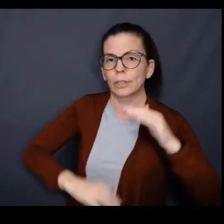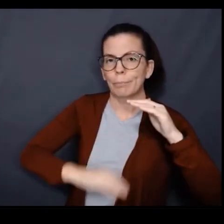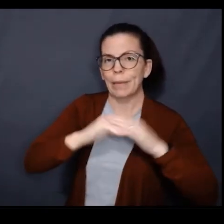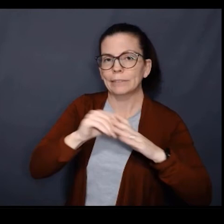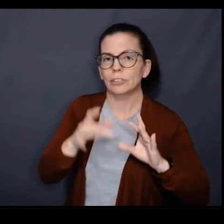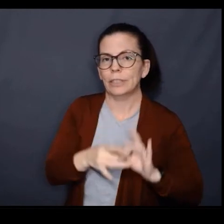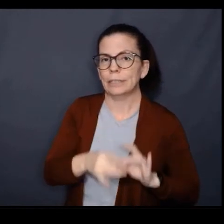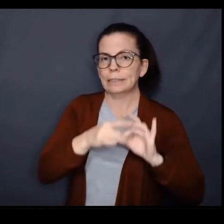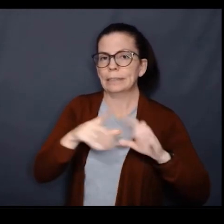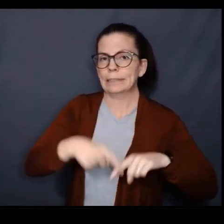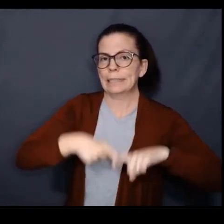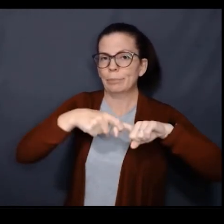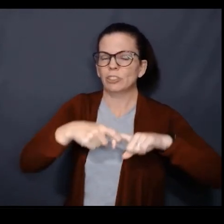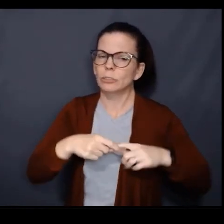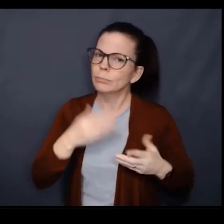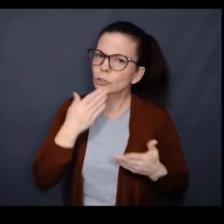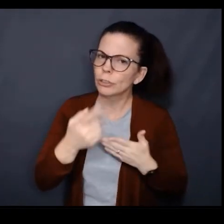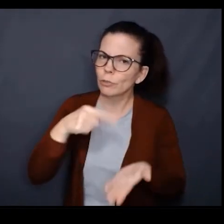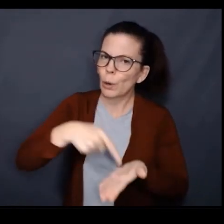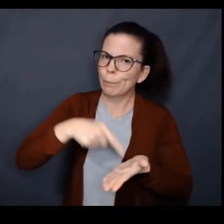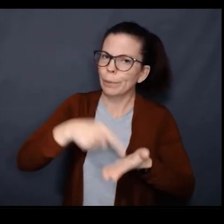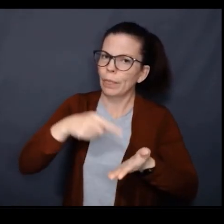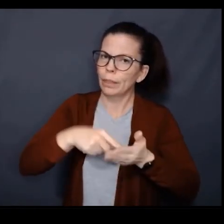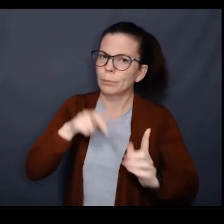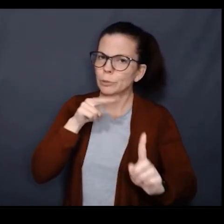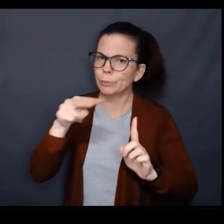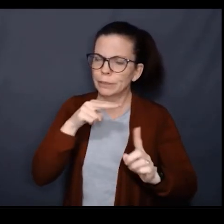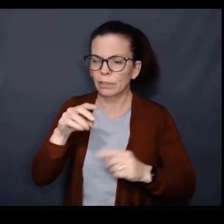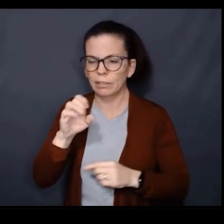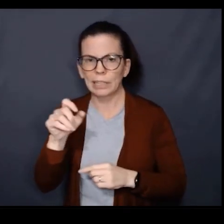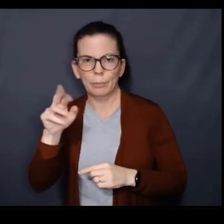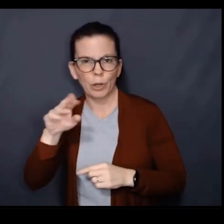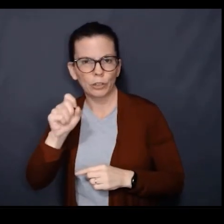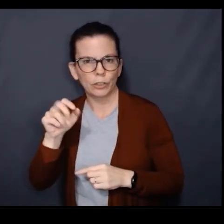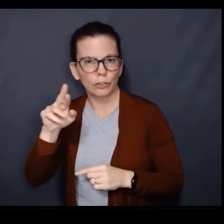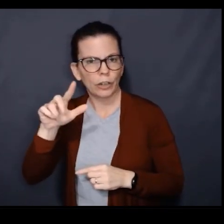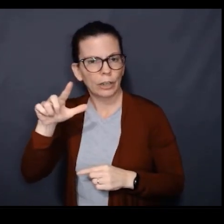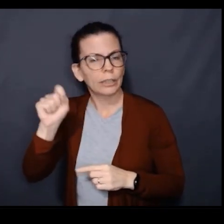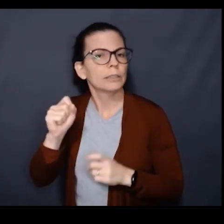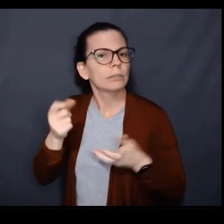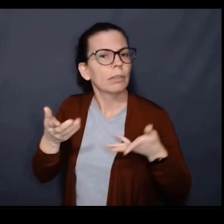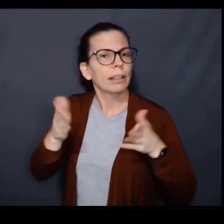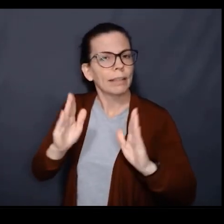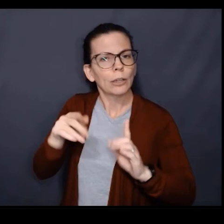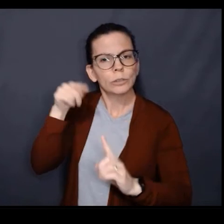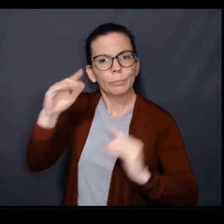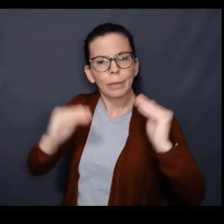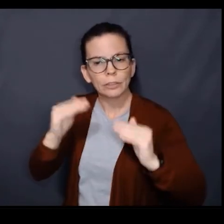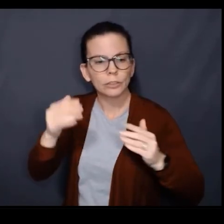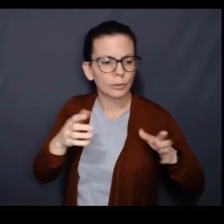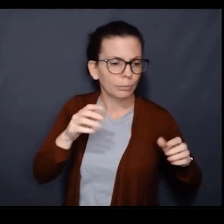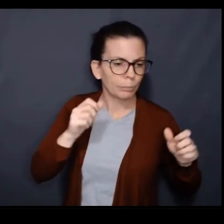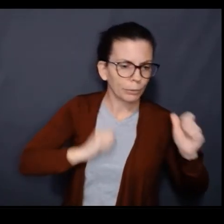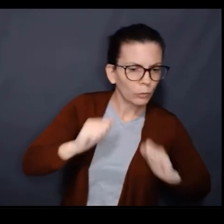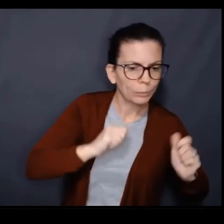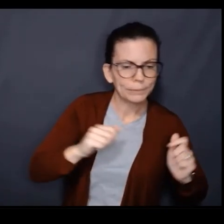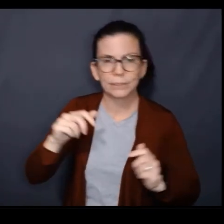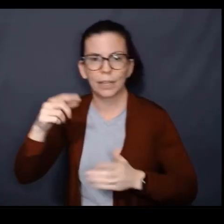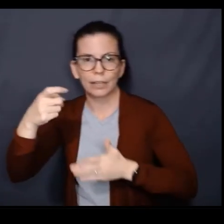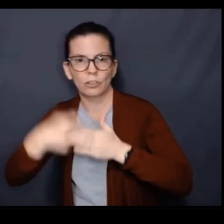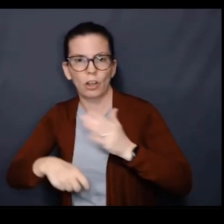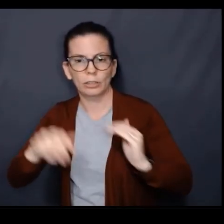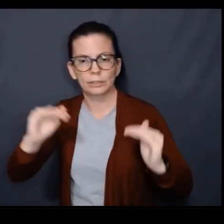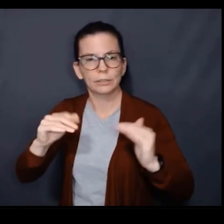When you stop your application, the capacity is decommissioned. This is useful from a billing perspective, and EMR Serverless provides you the ability to balance